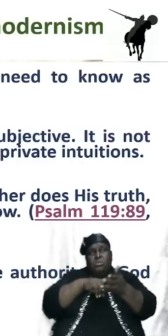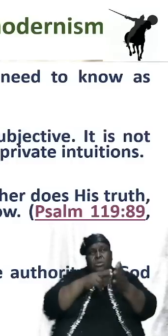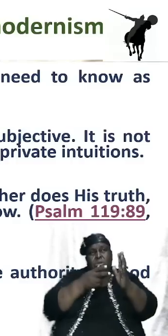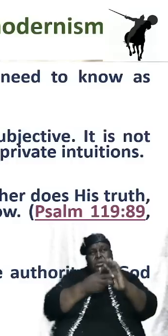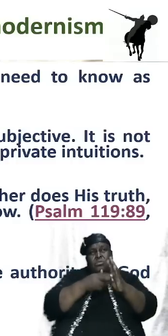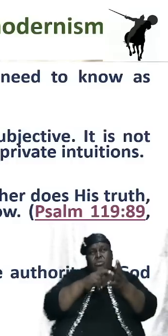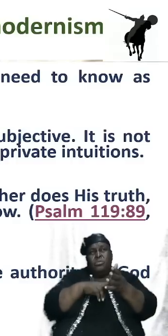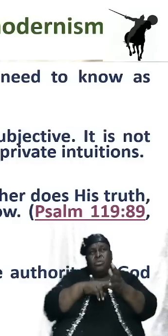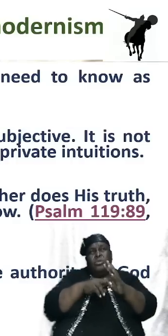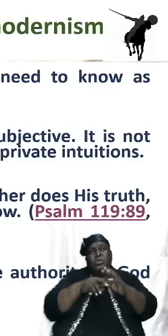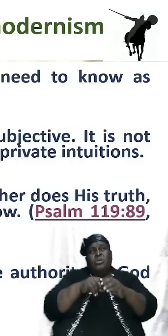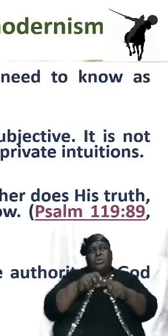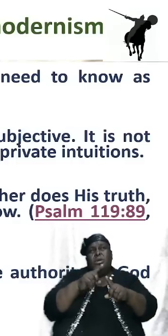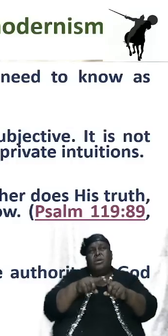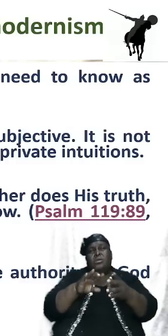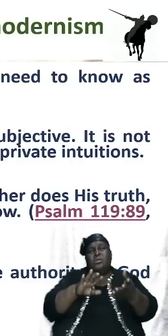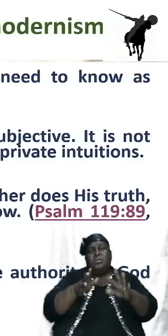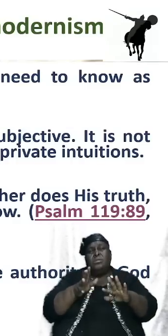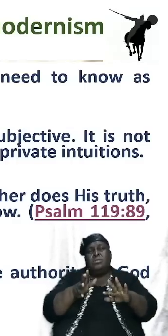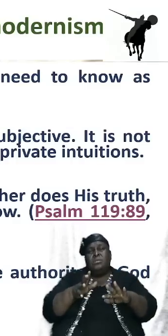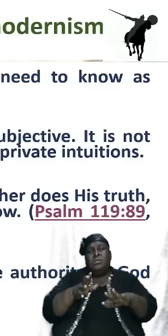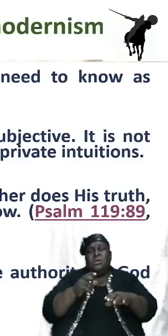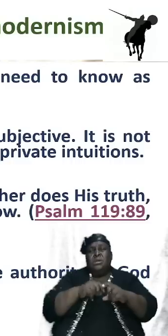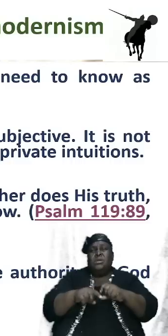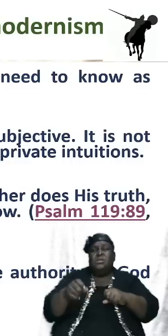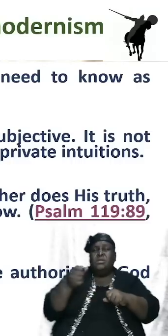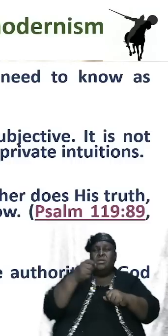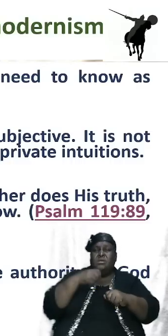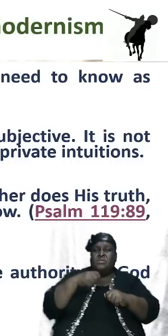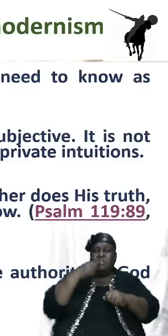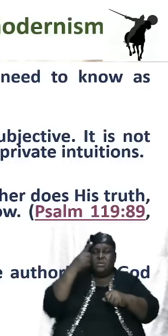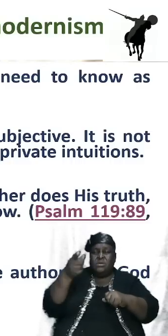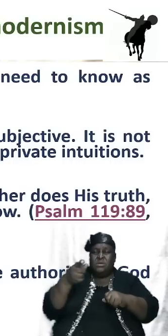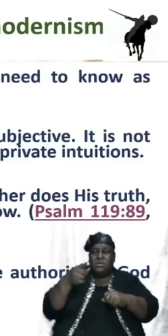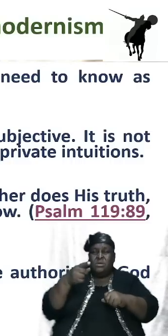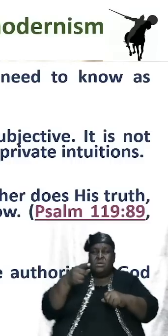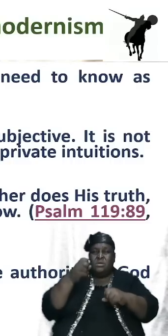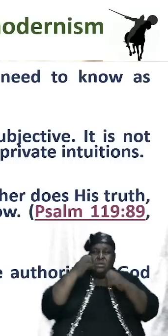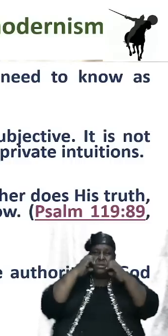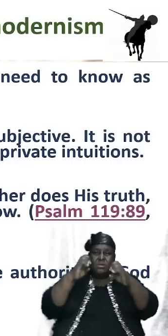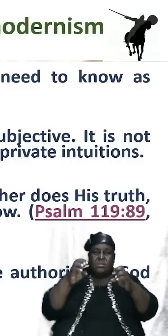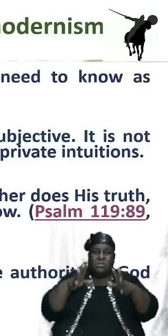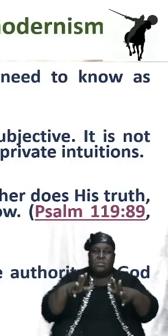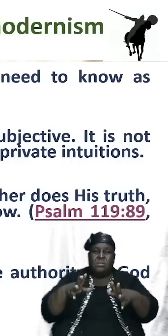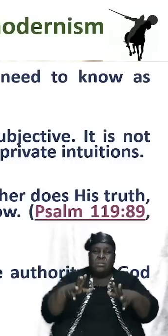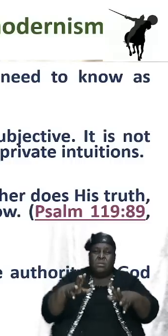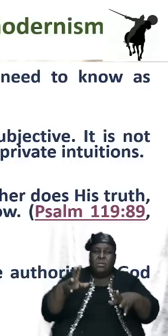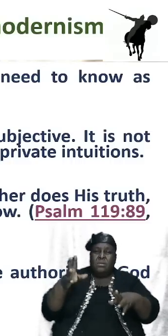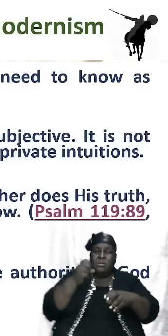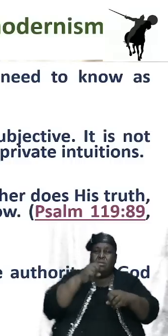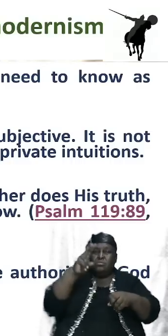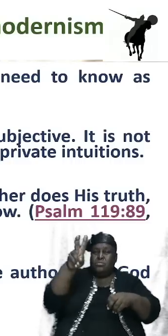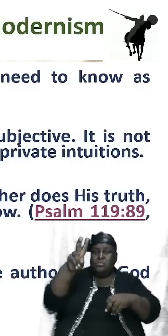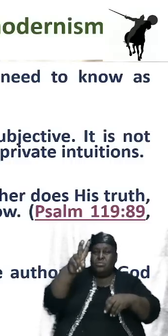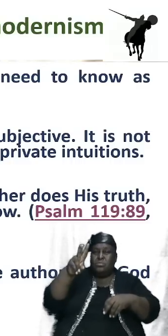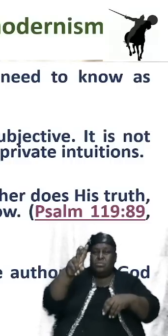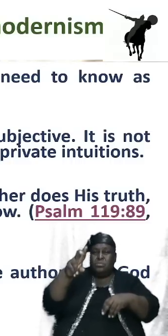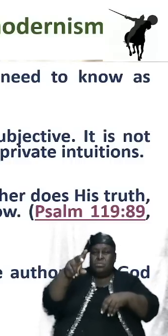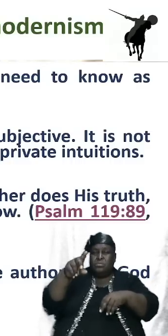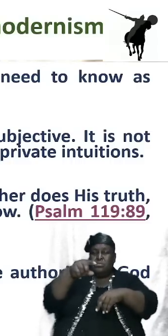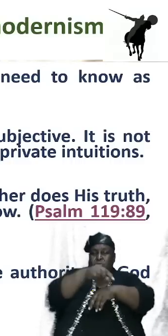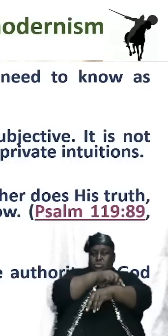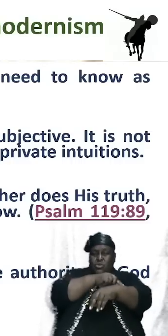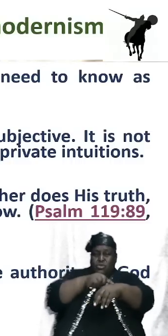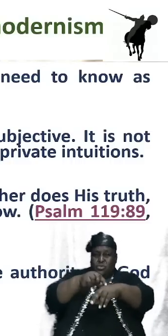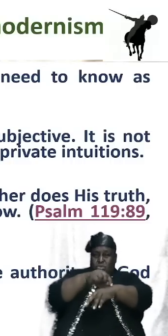time. I saw quite recently with this famous televangelist say, look here, she get 2 tattoos. And she was telling people